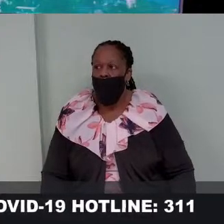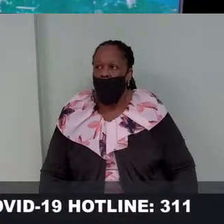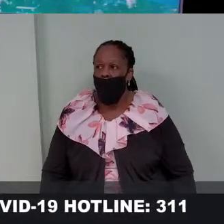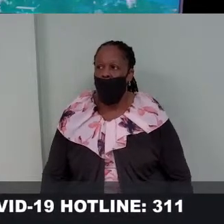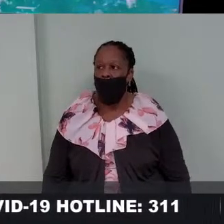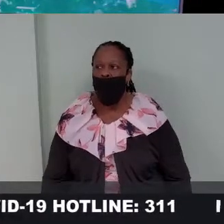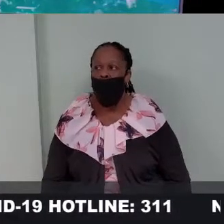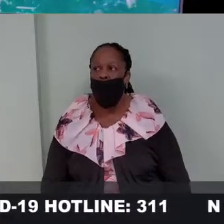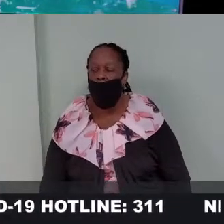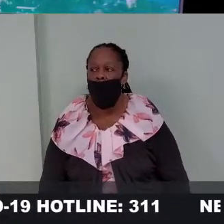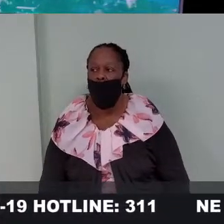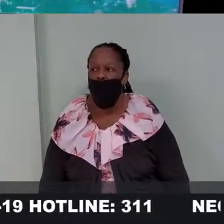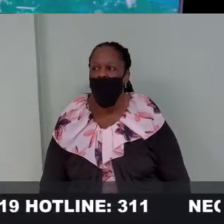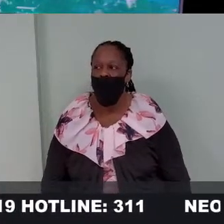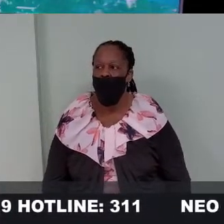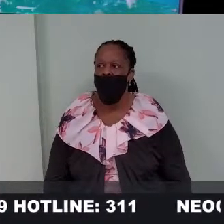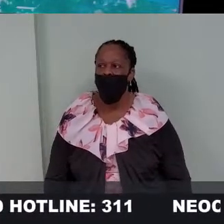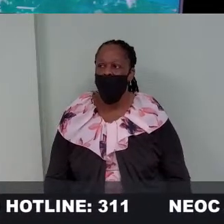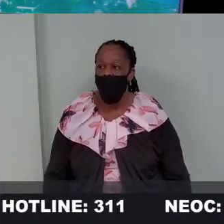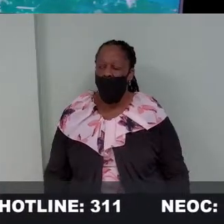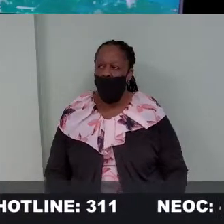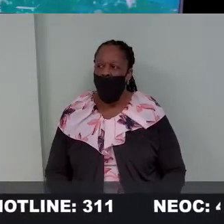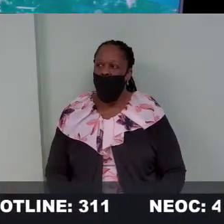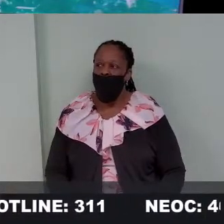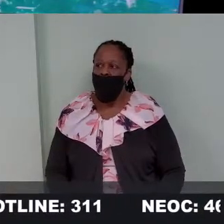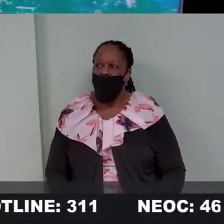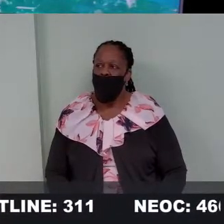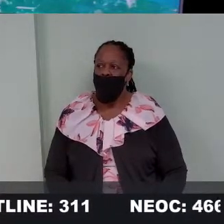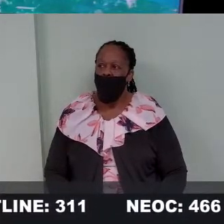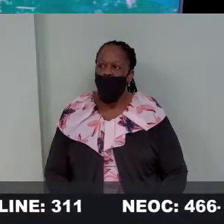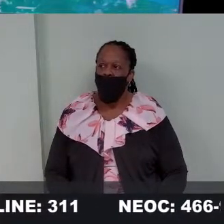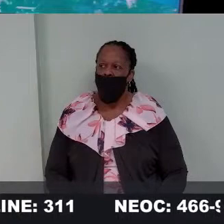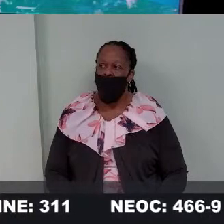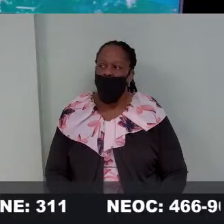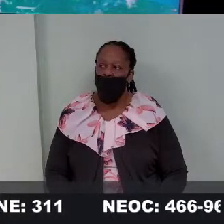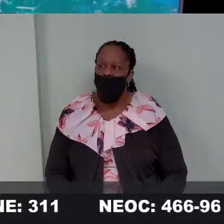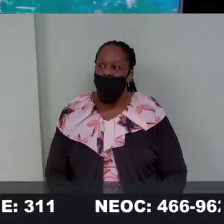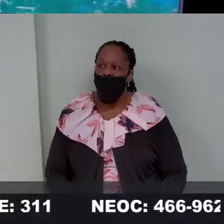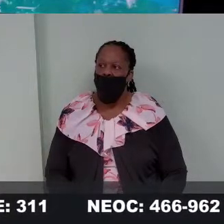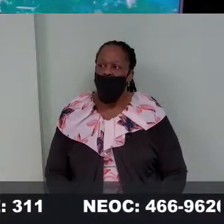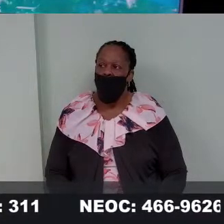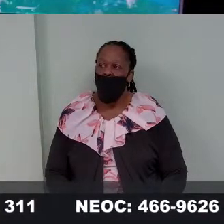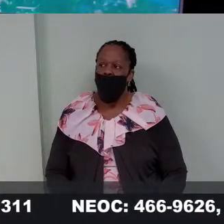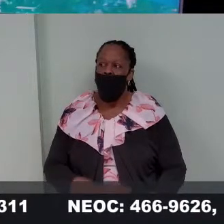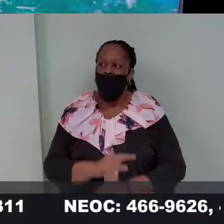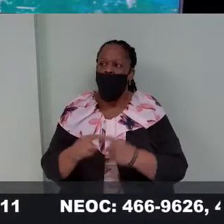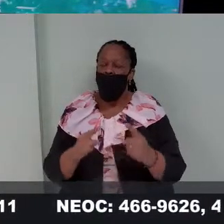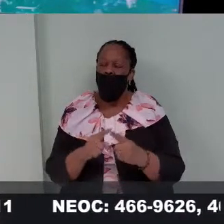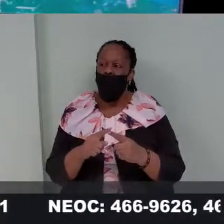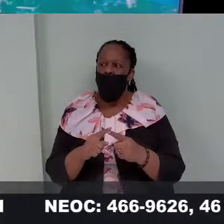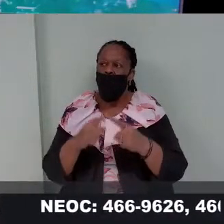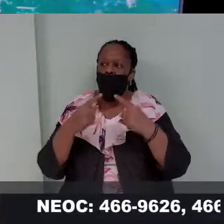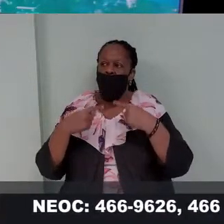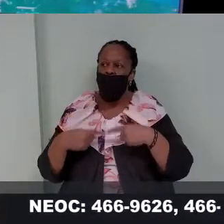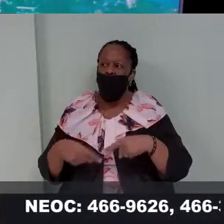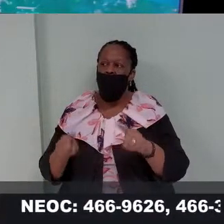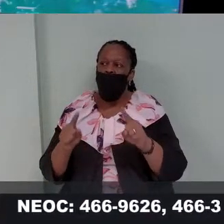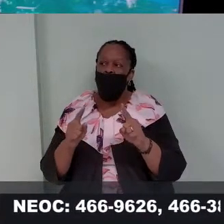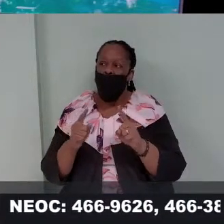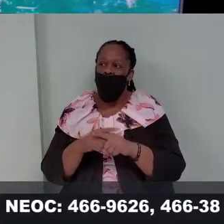I just want to add here, though, that going into quarantine or being placed in isolation is not going into maximum security